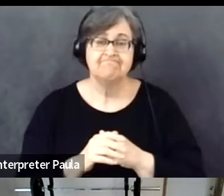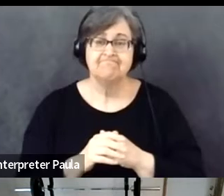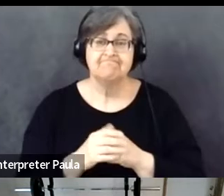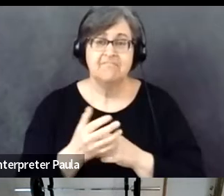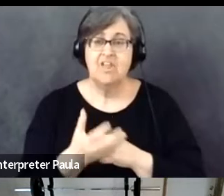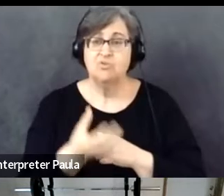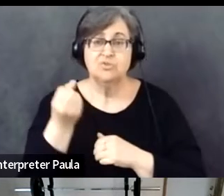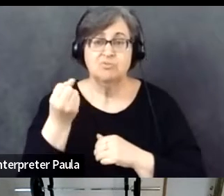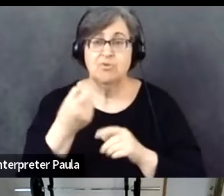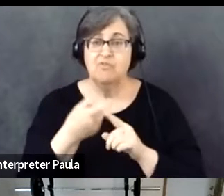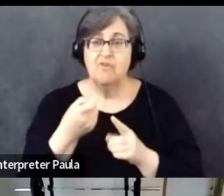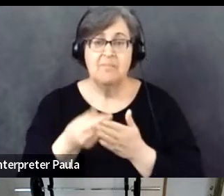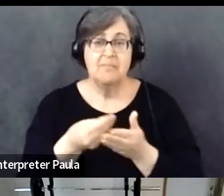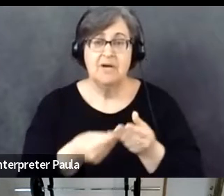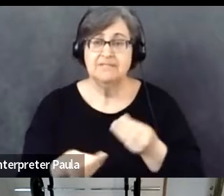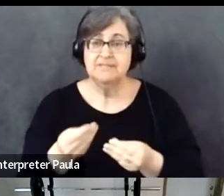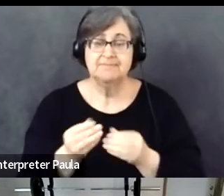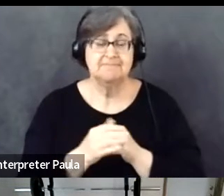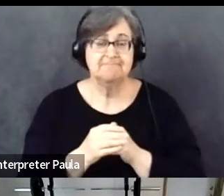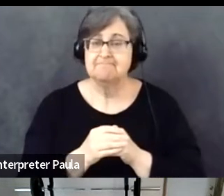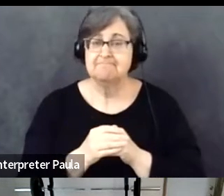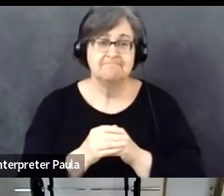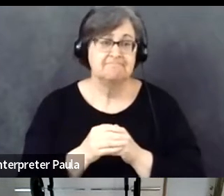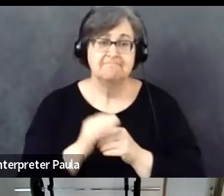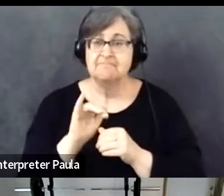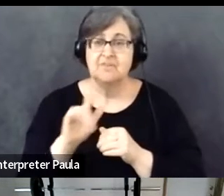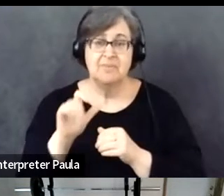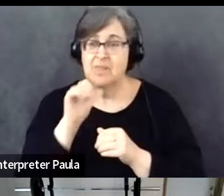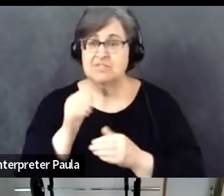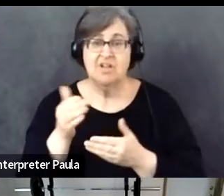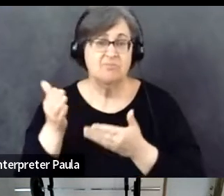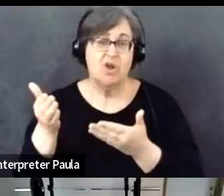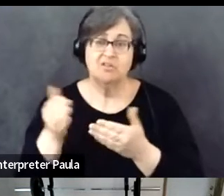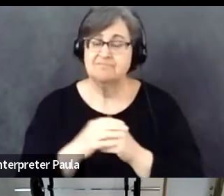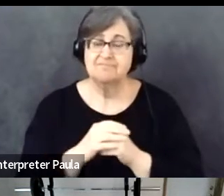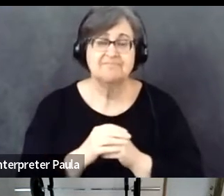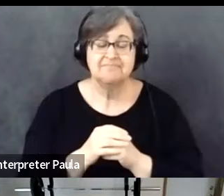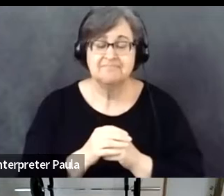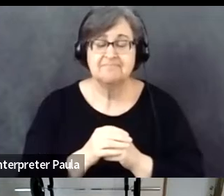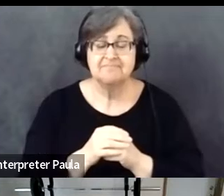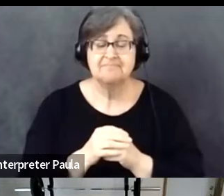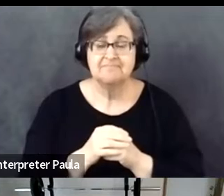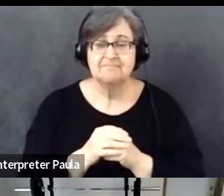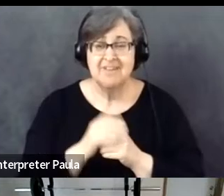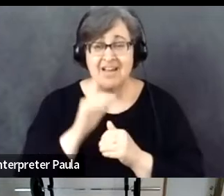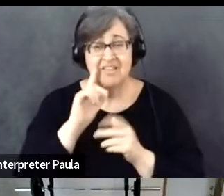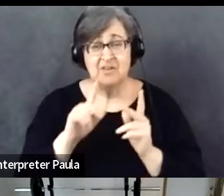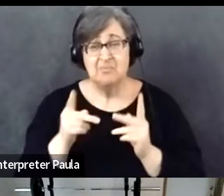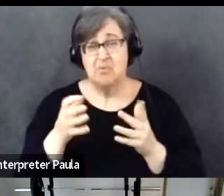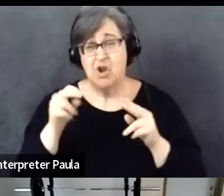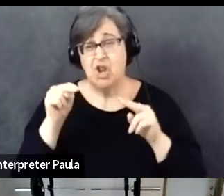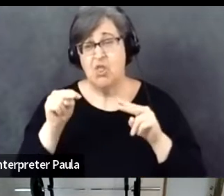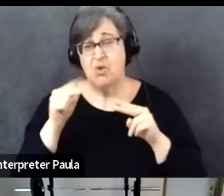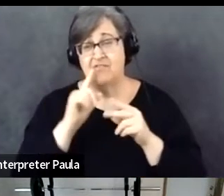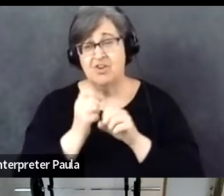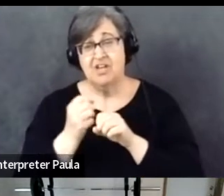budget, and then that bill was not brought up. So it's something I think that people might want to look at for next